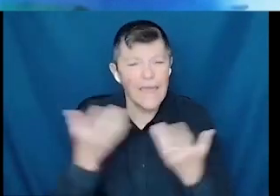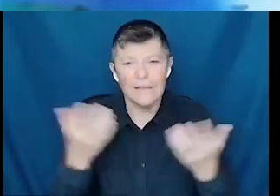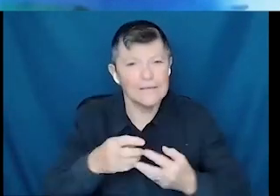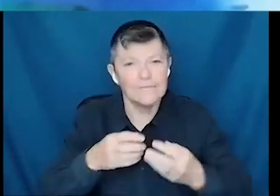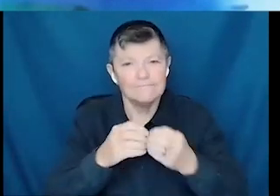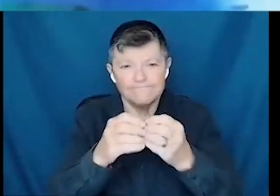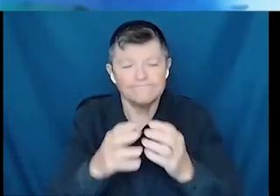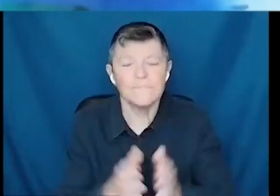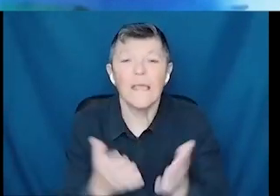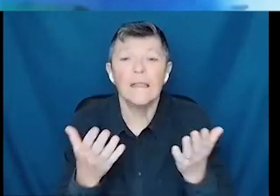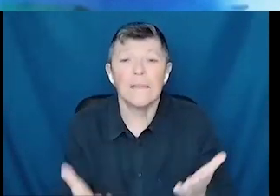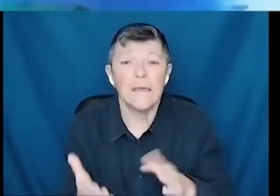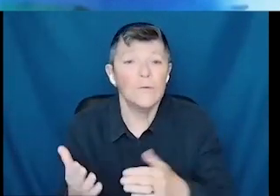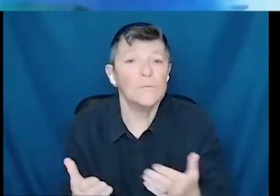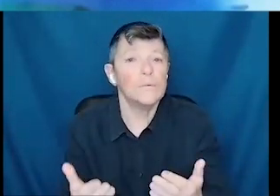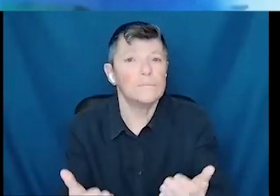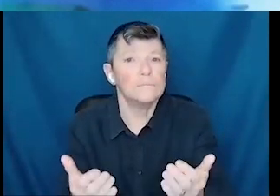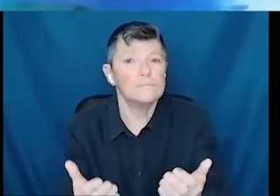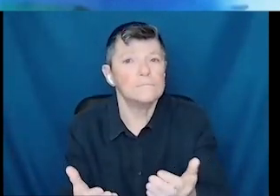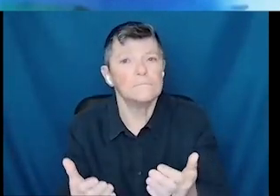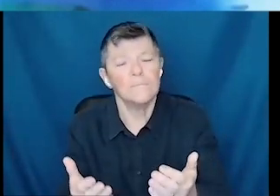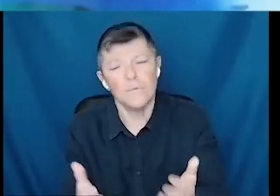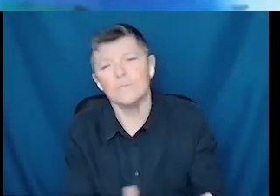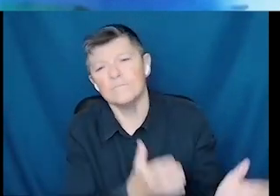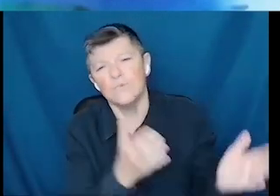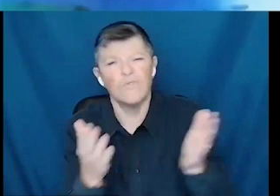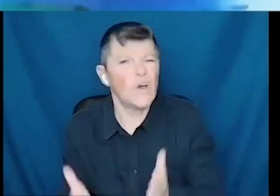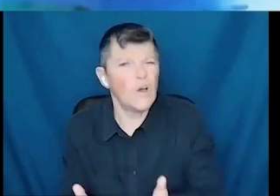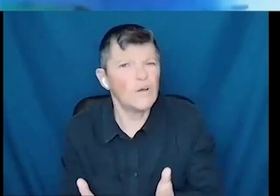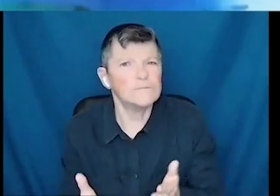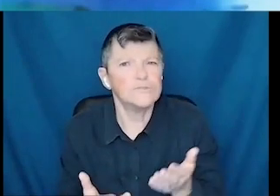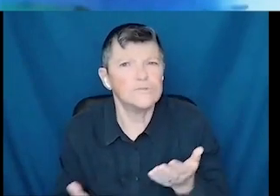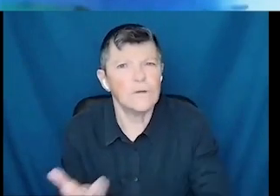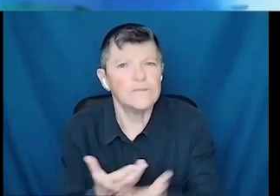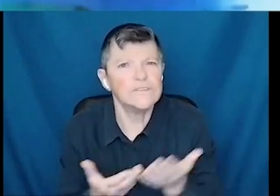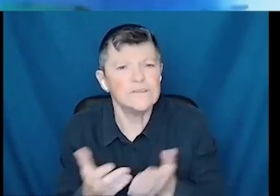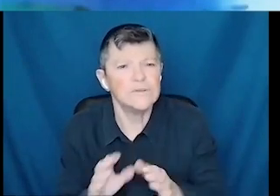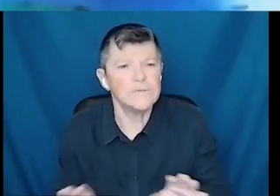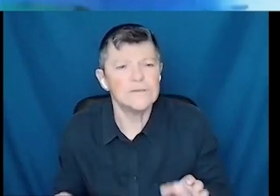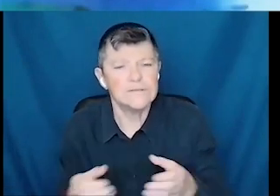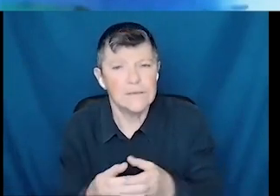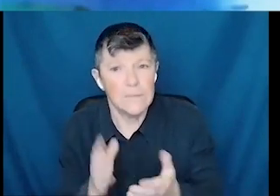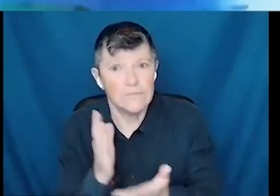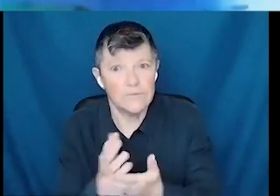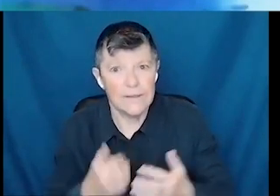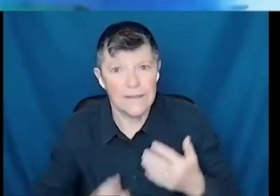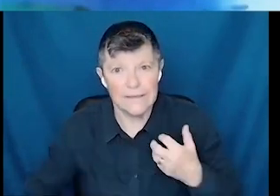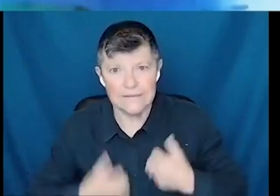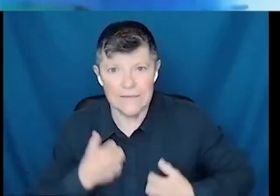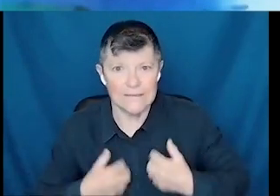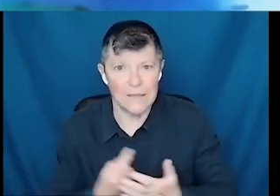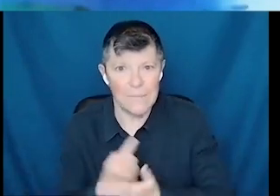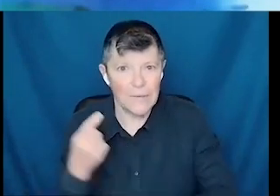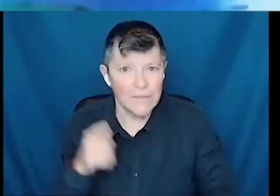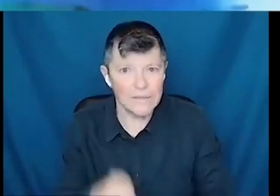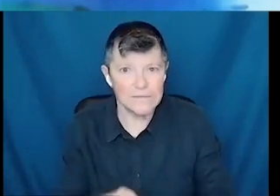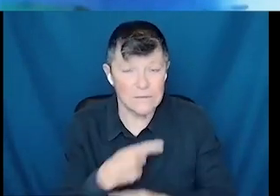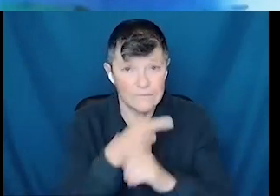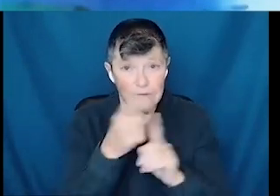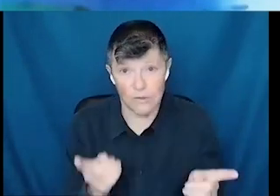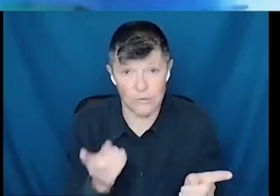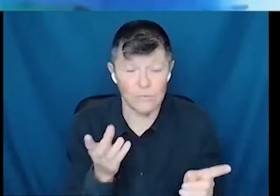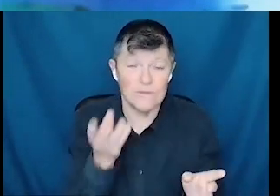moving us on to the conversation with the team, about which I'm really excited about, for you to hear